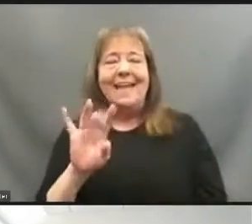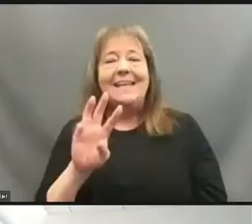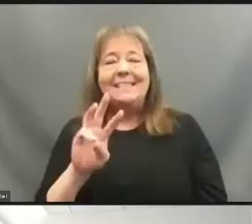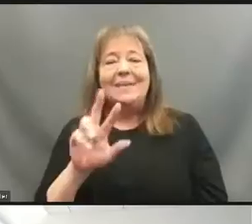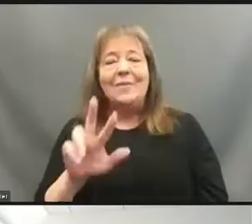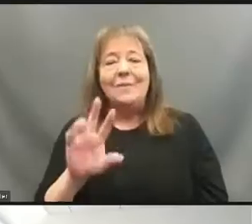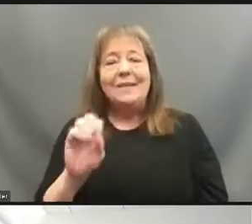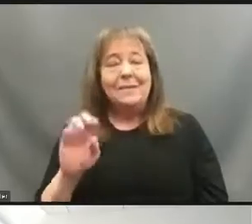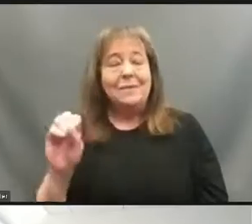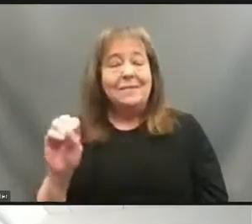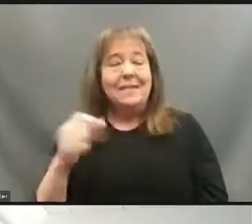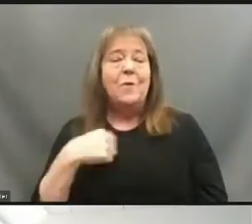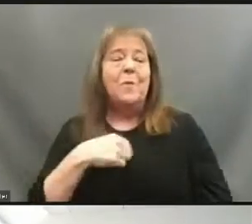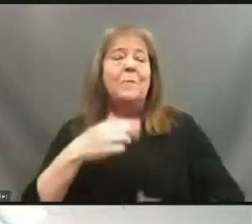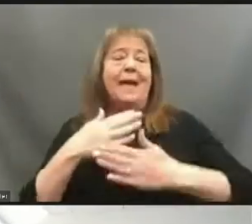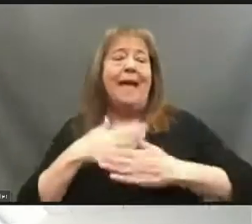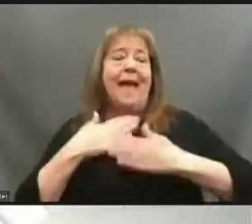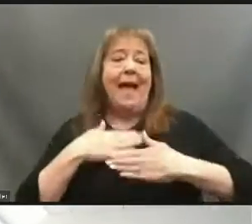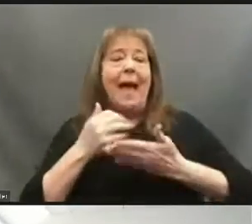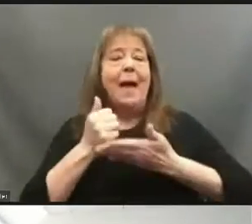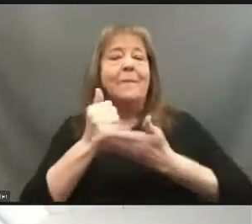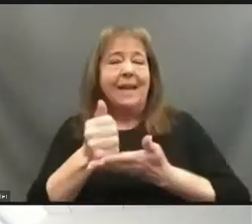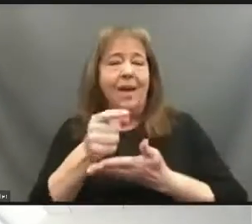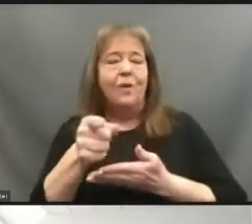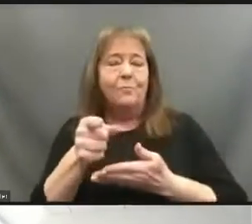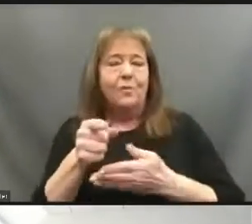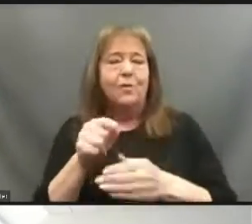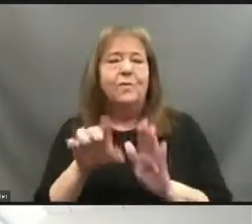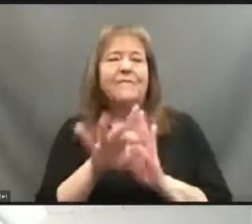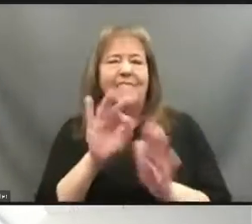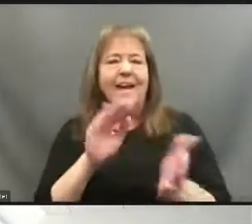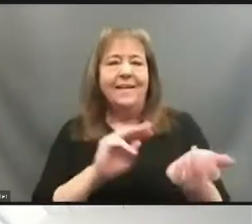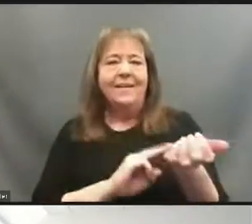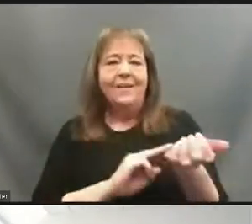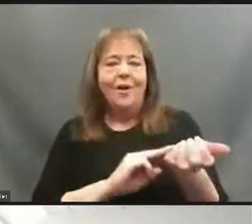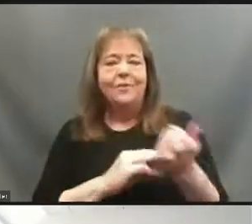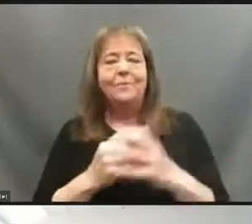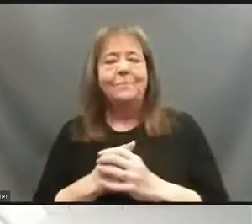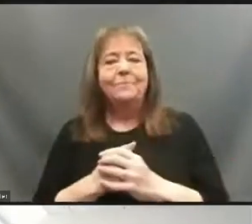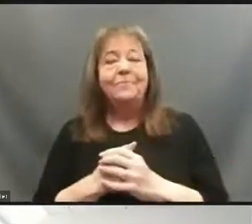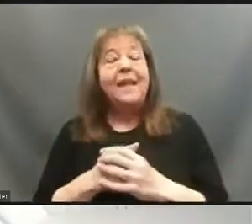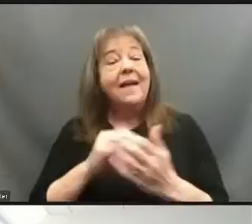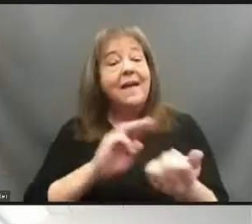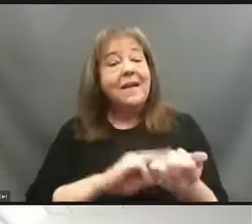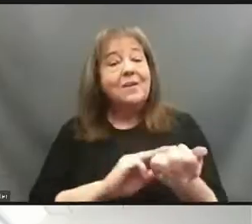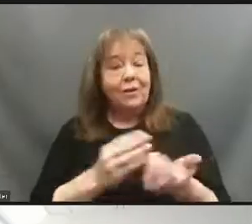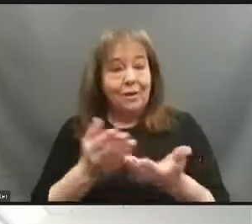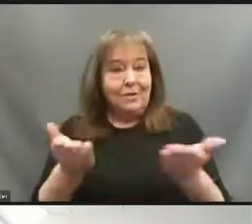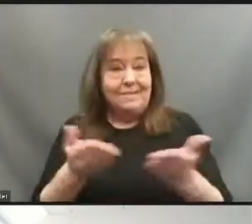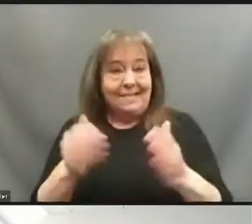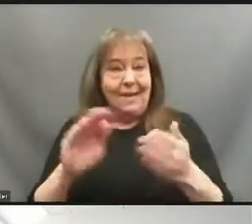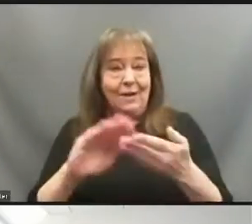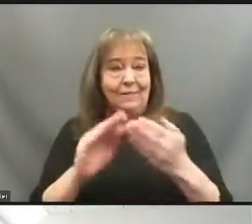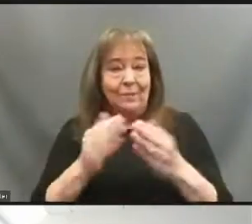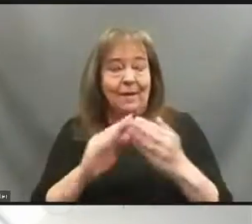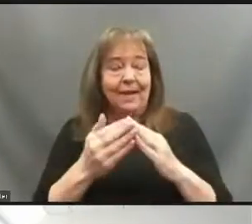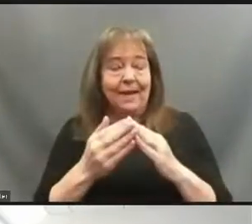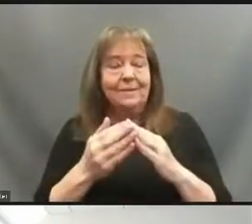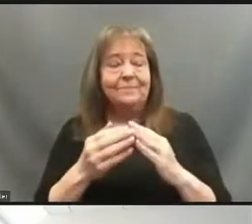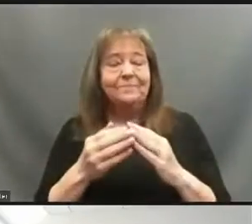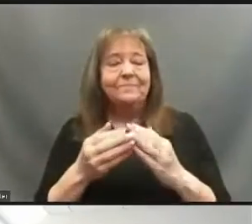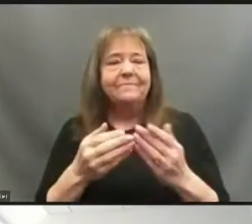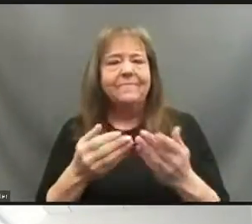378-6300, and we'll be happy to assist you with that referral. Physicians and providers here in our community or in the